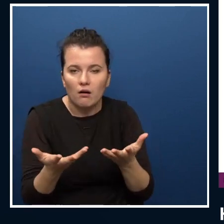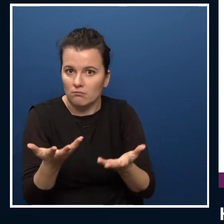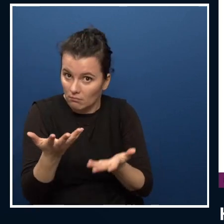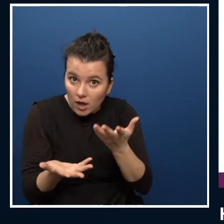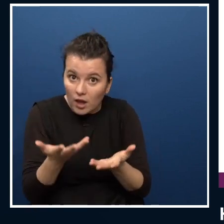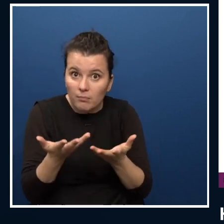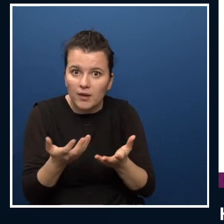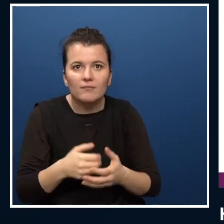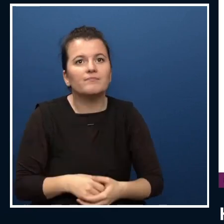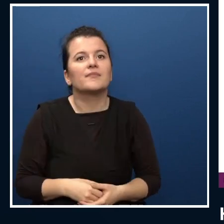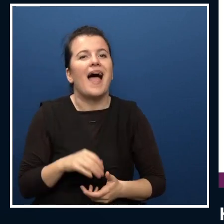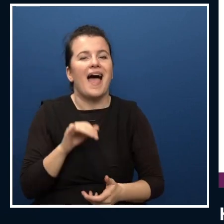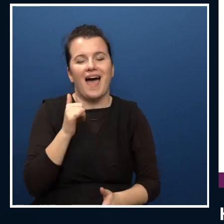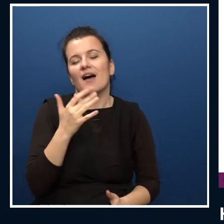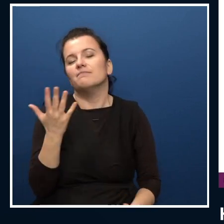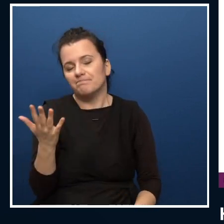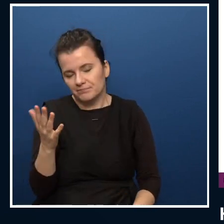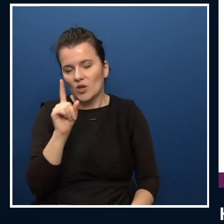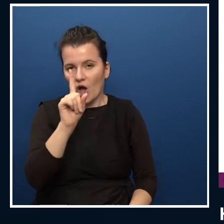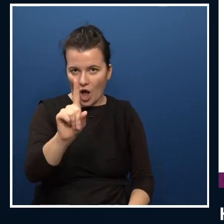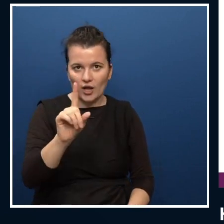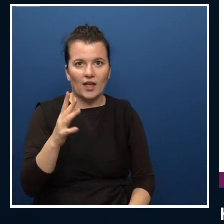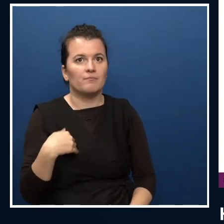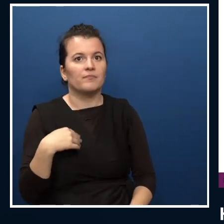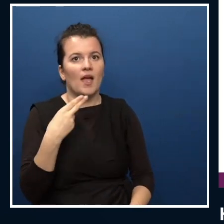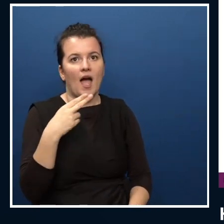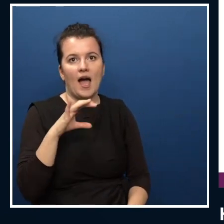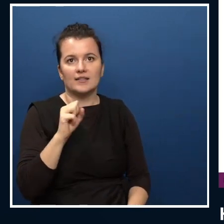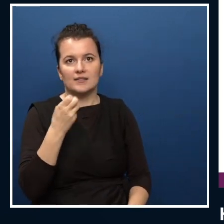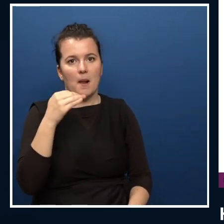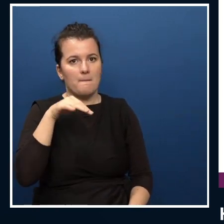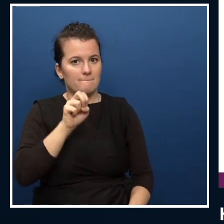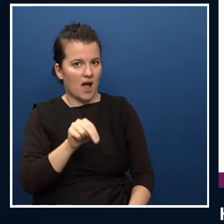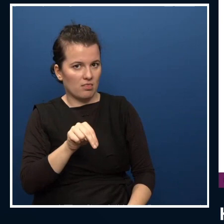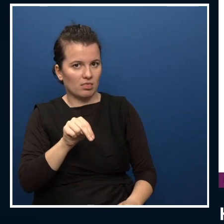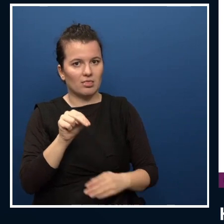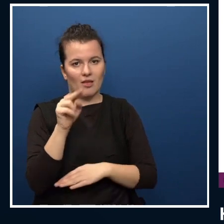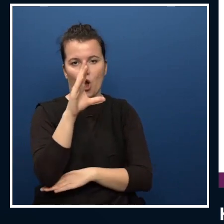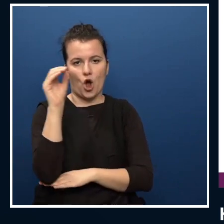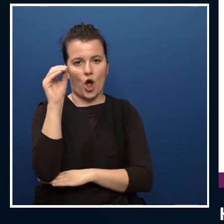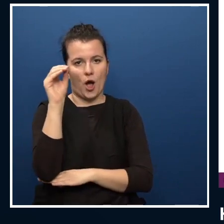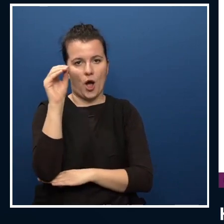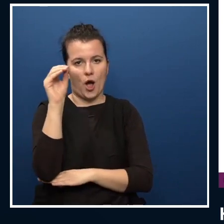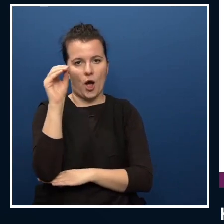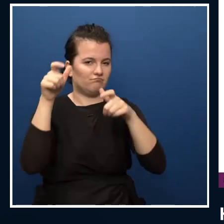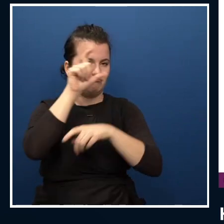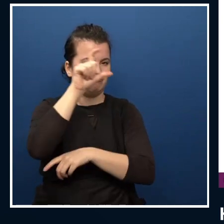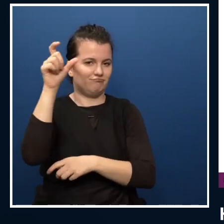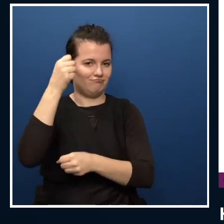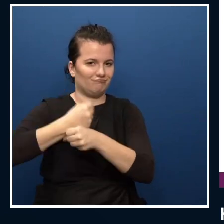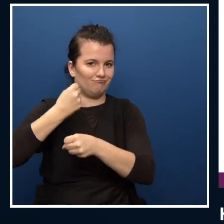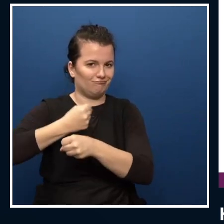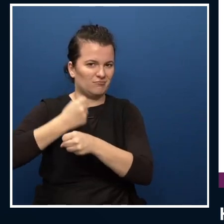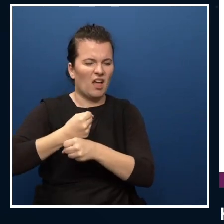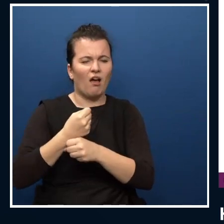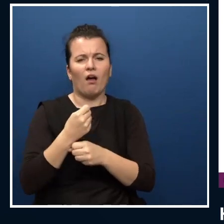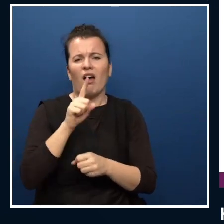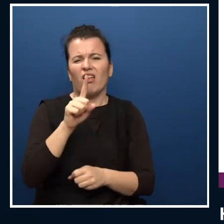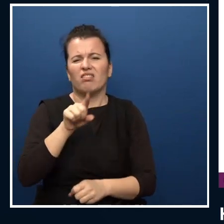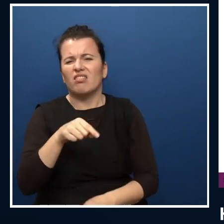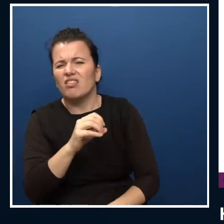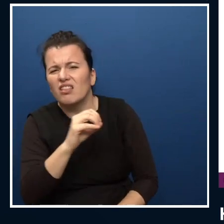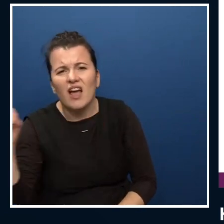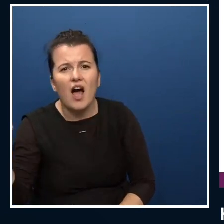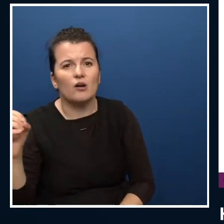company, right? We have offices all over the world and Starbucks worldwide, thousands of employees, basically just me and a bunch of